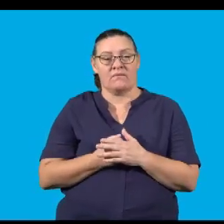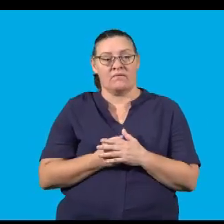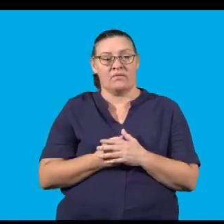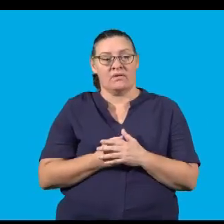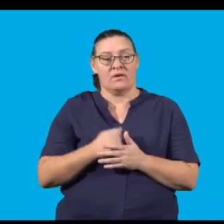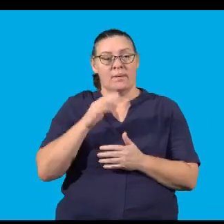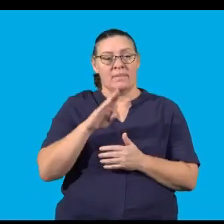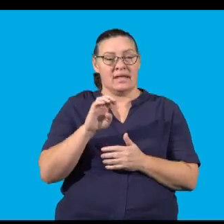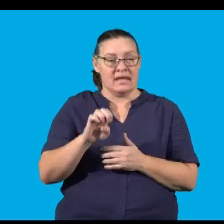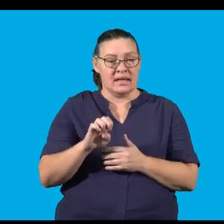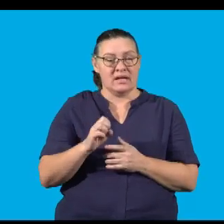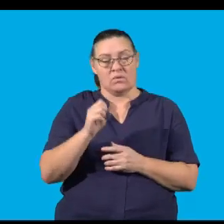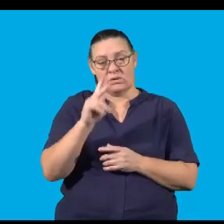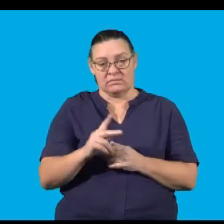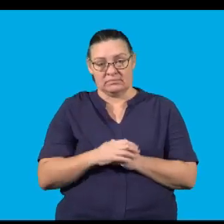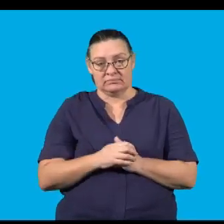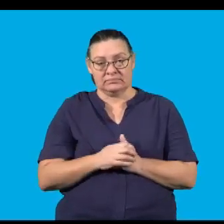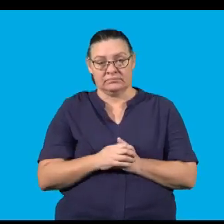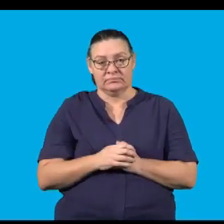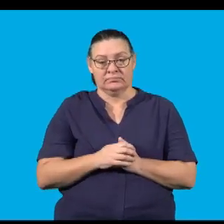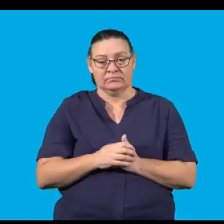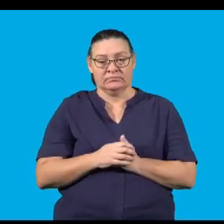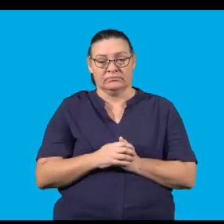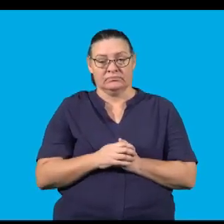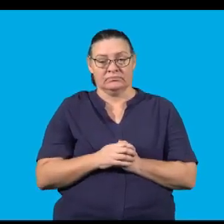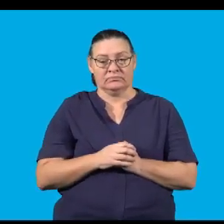line BE was a quarter, right?